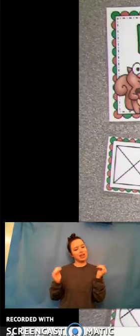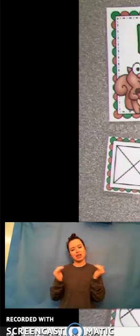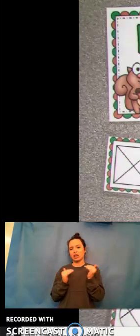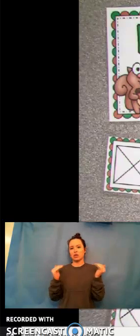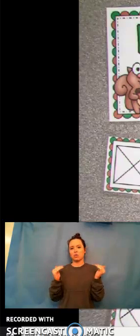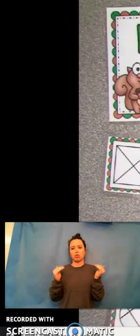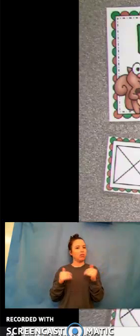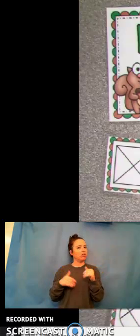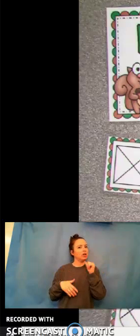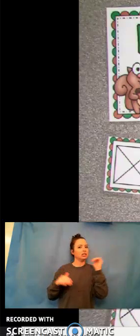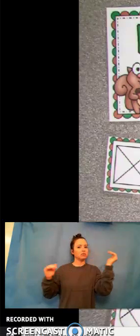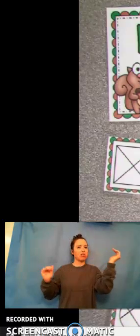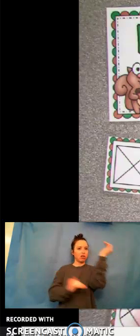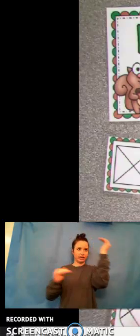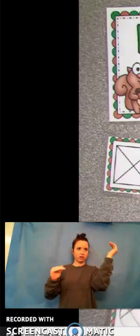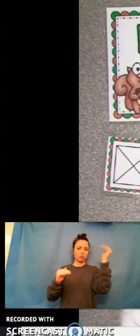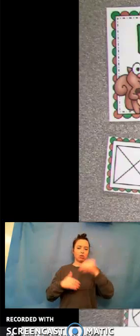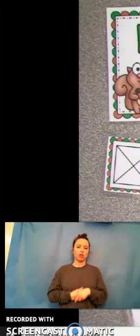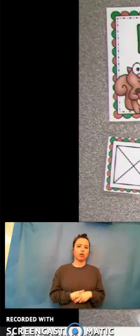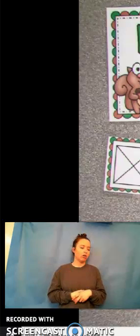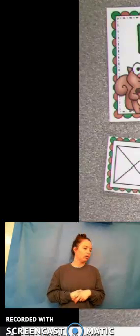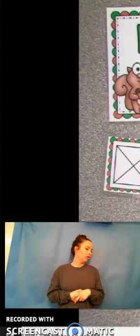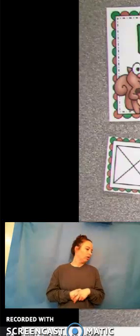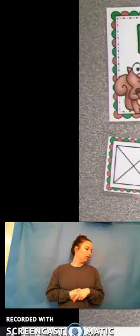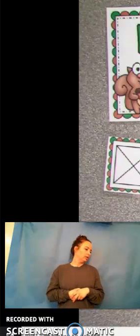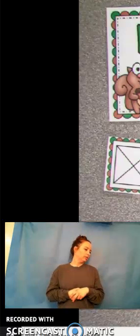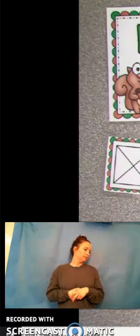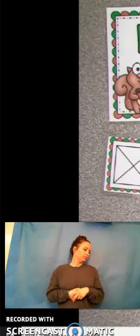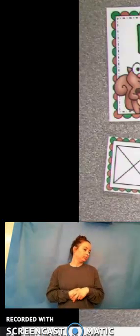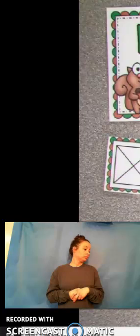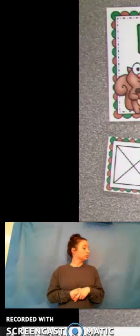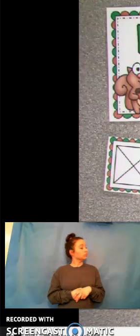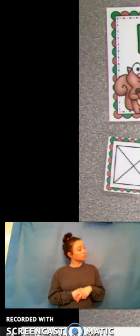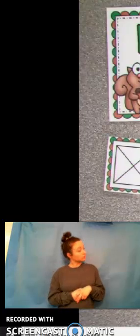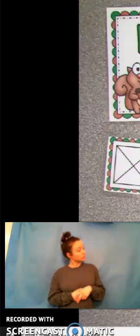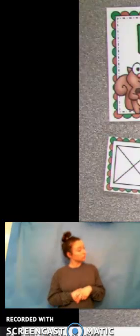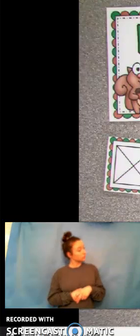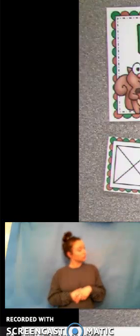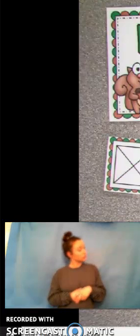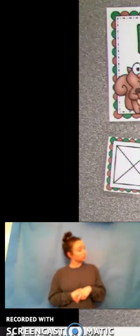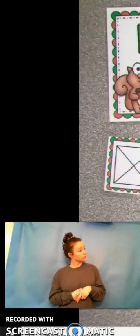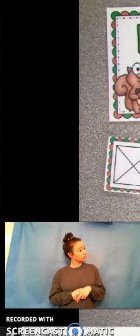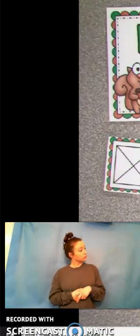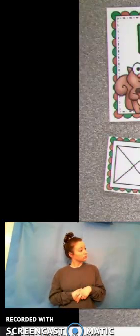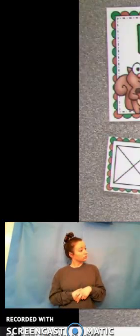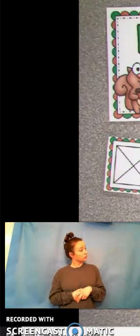to unequal. All right, let's look at this circle.